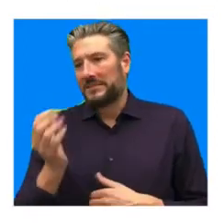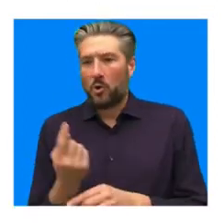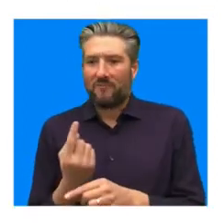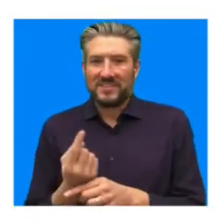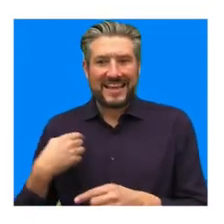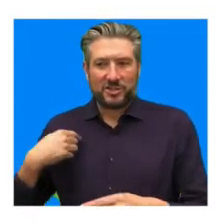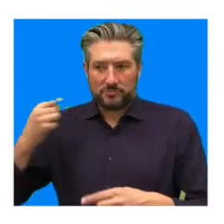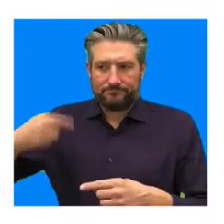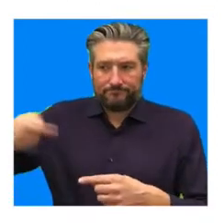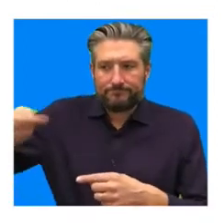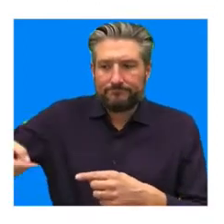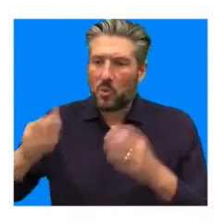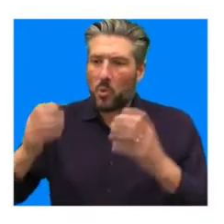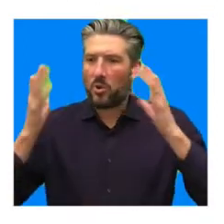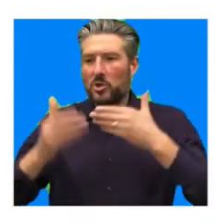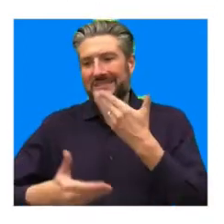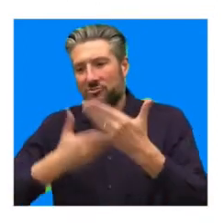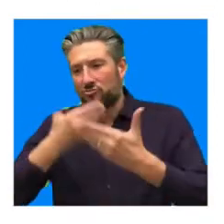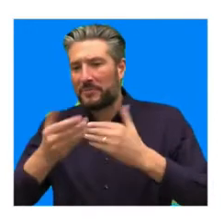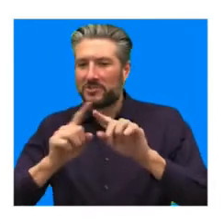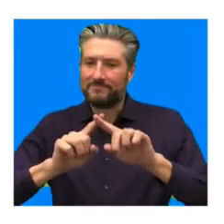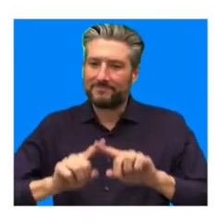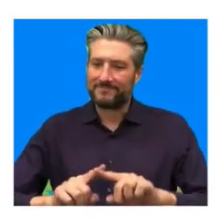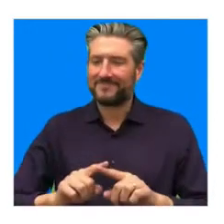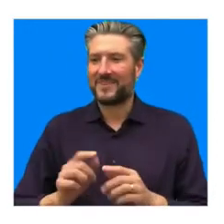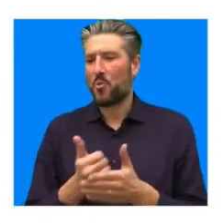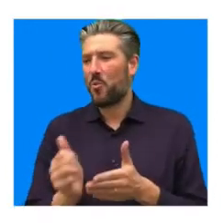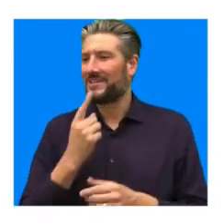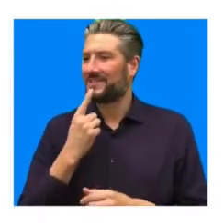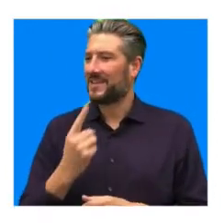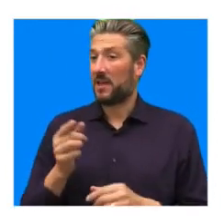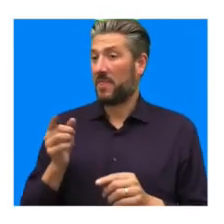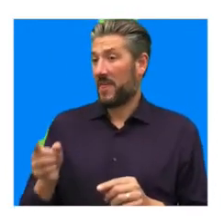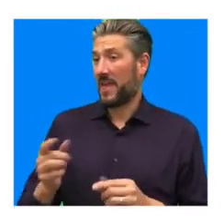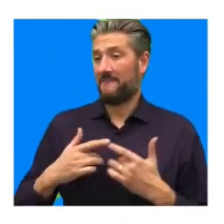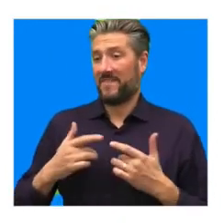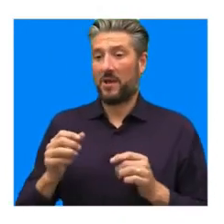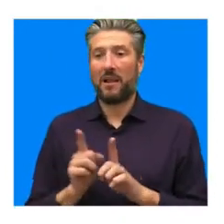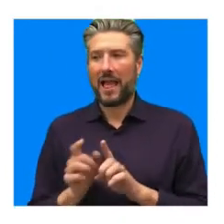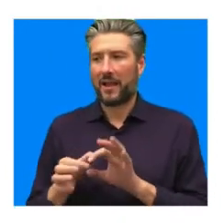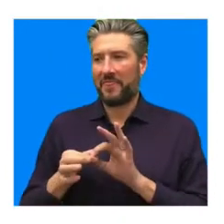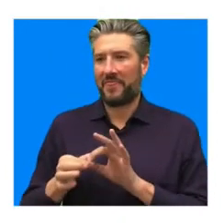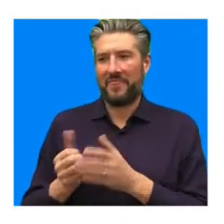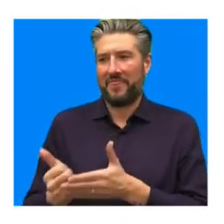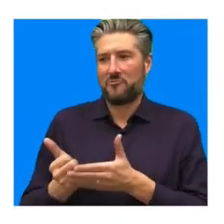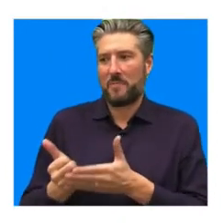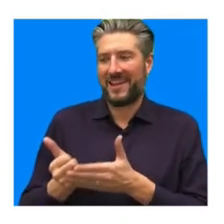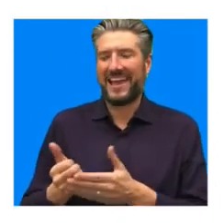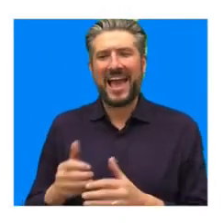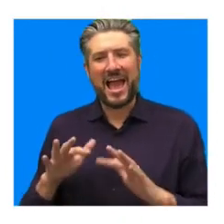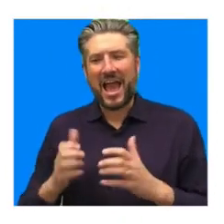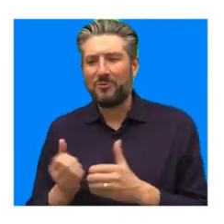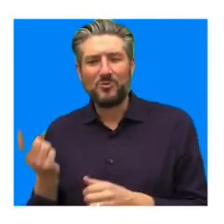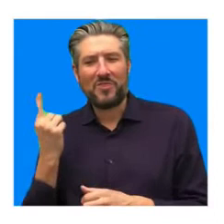audio description. I used to call them weekly therapy sessions at one point. So how do you think it's going?